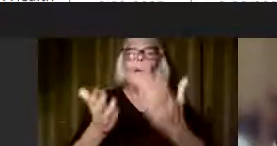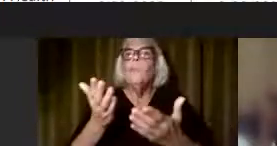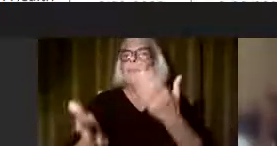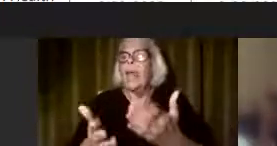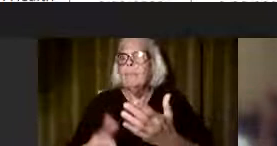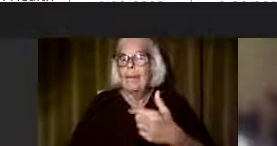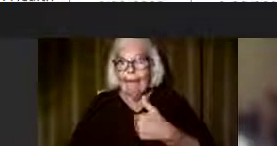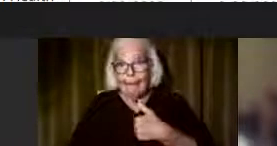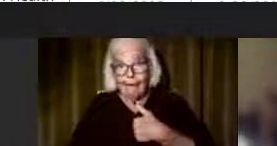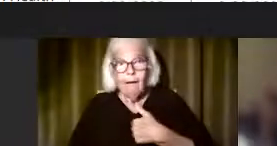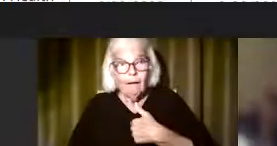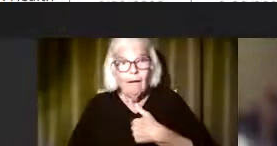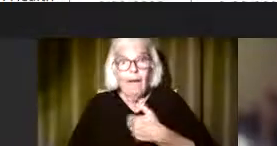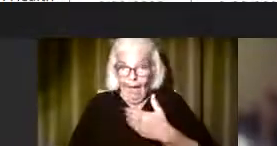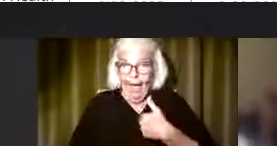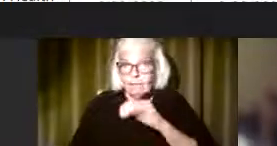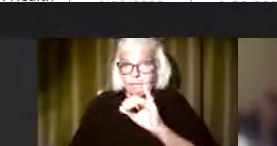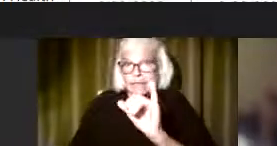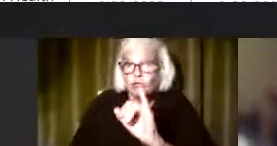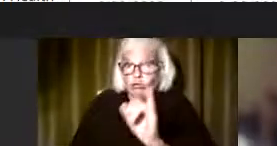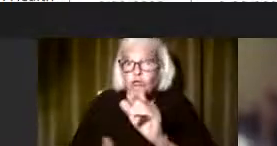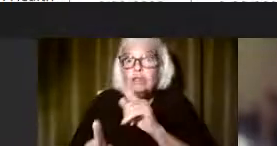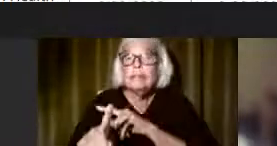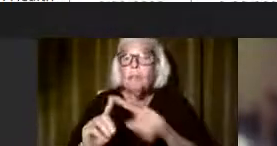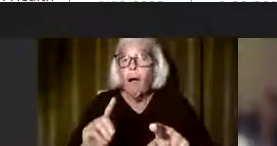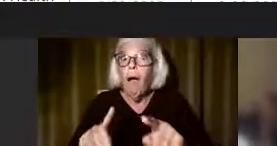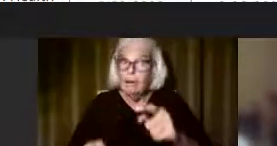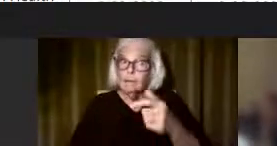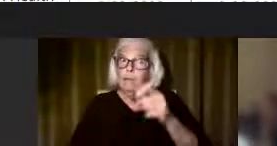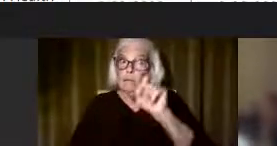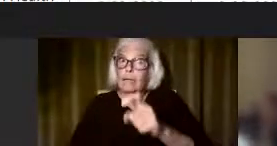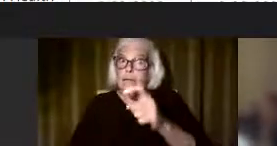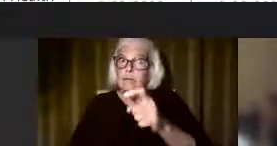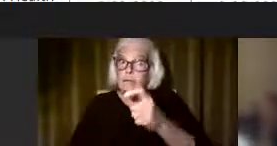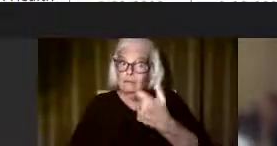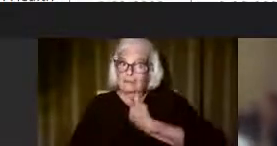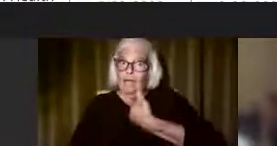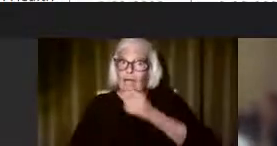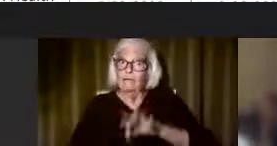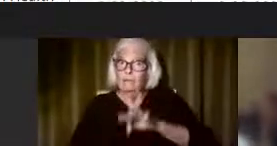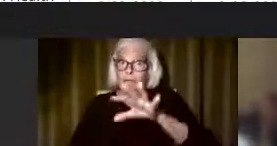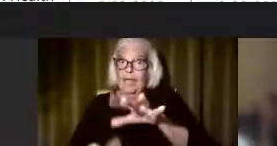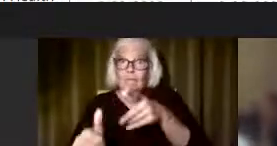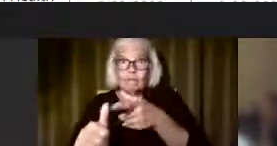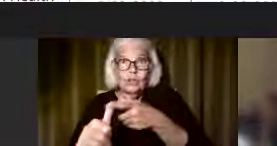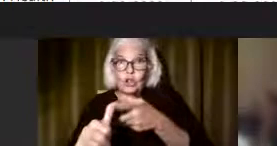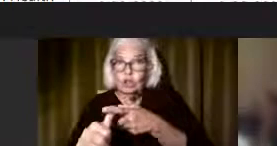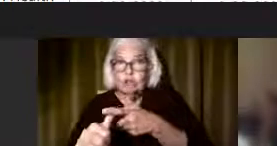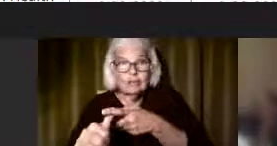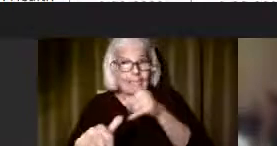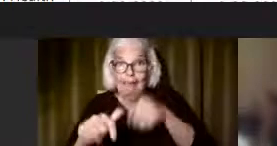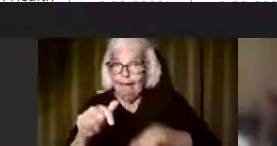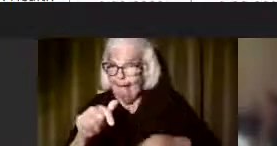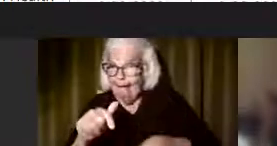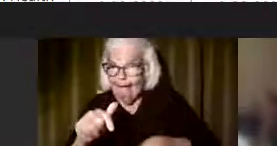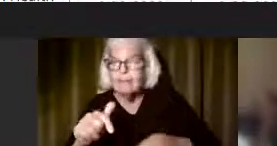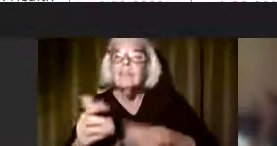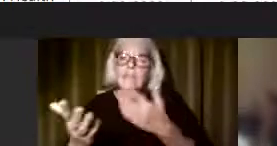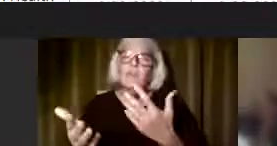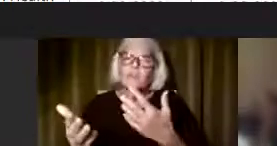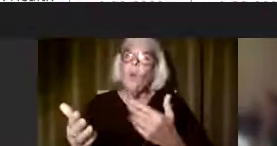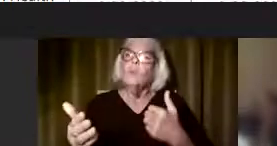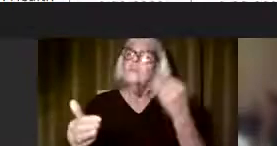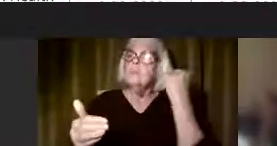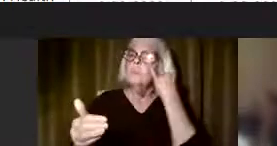there. And so we want to make sure that tests are widely available. If you need a test, we want people to